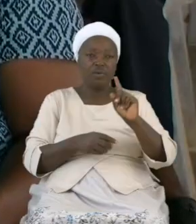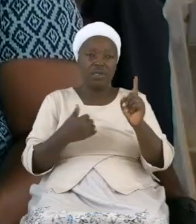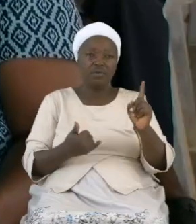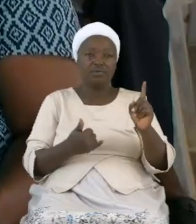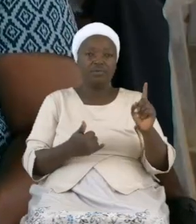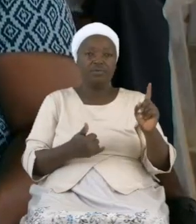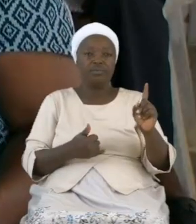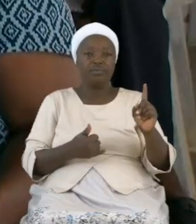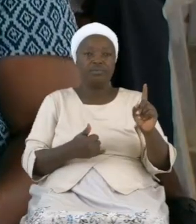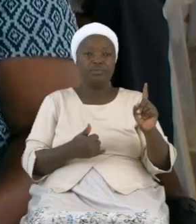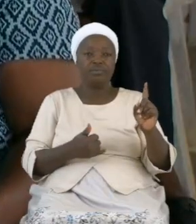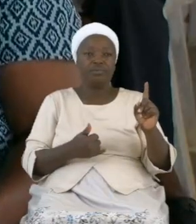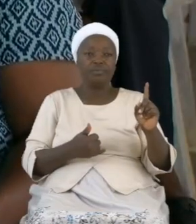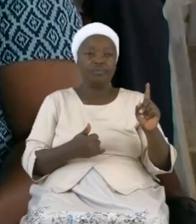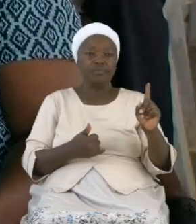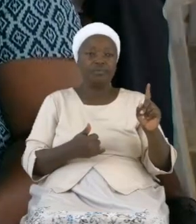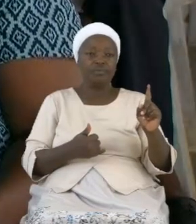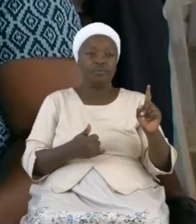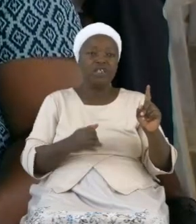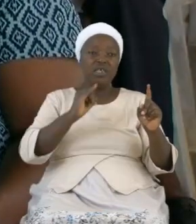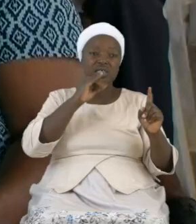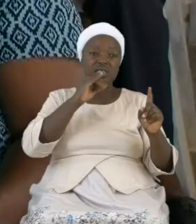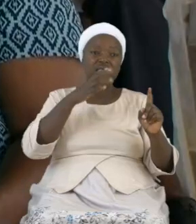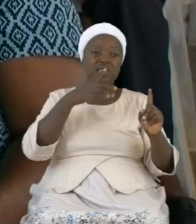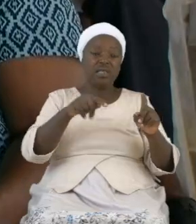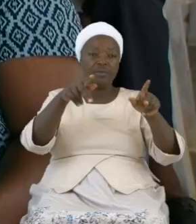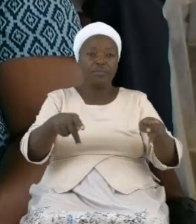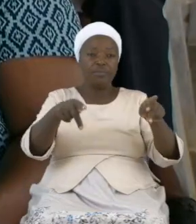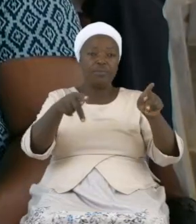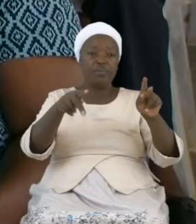one there is the proven